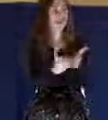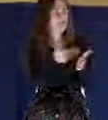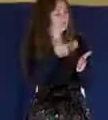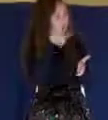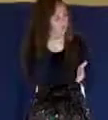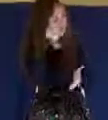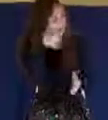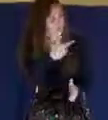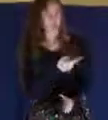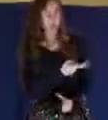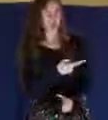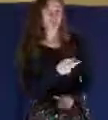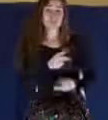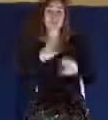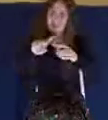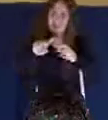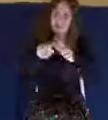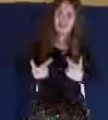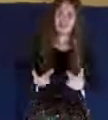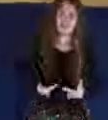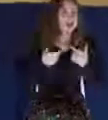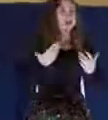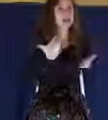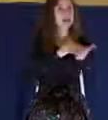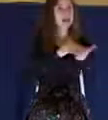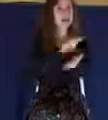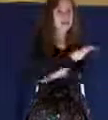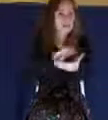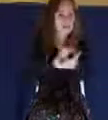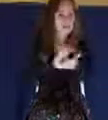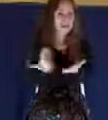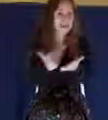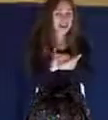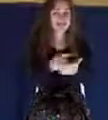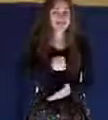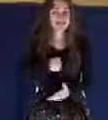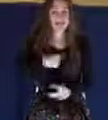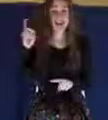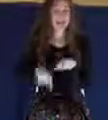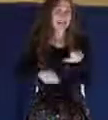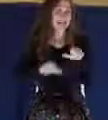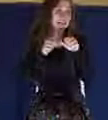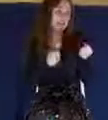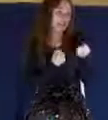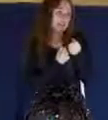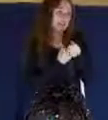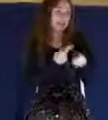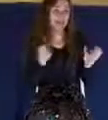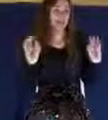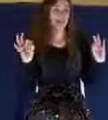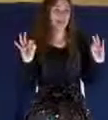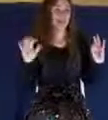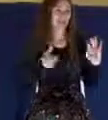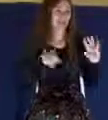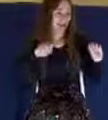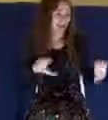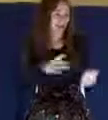start your life again. You can remarry. I can't do anything else for you. Look what she